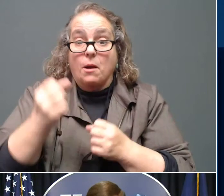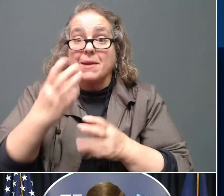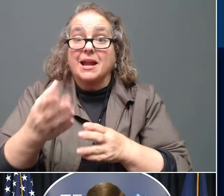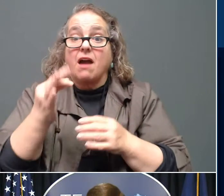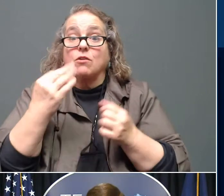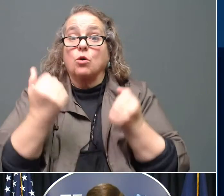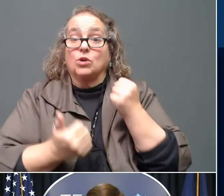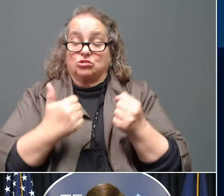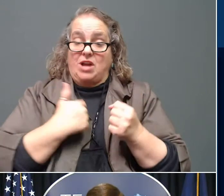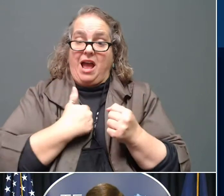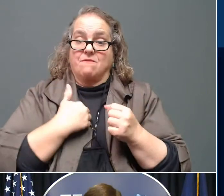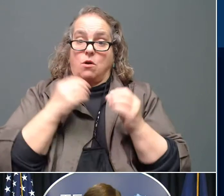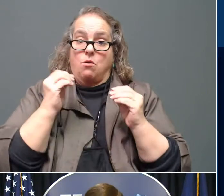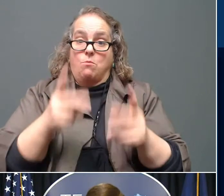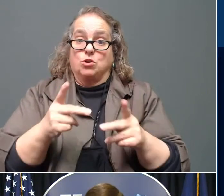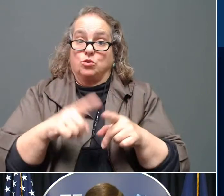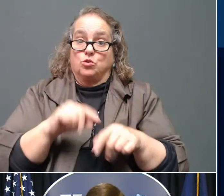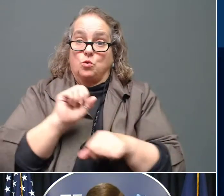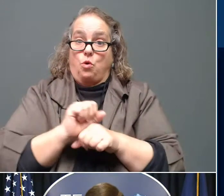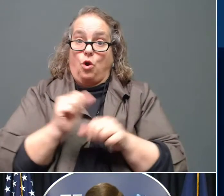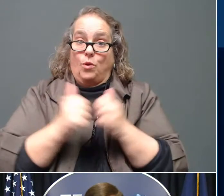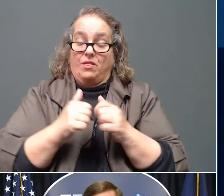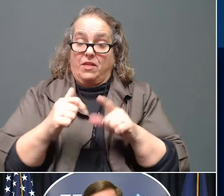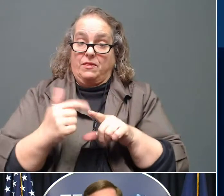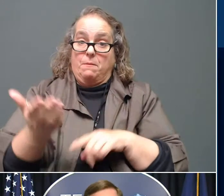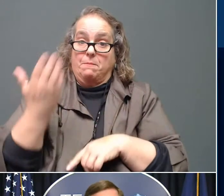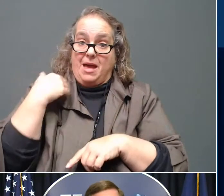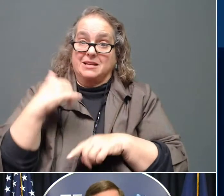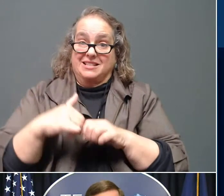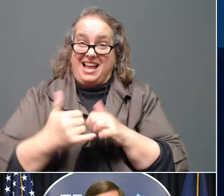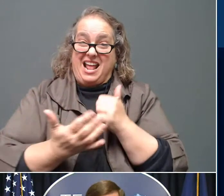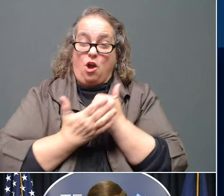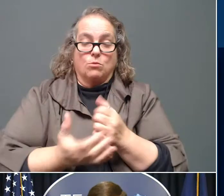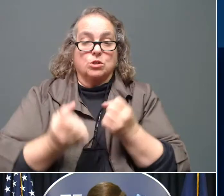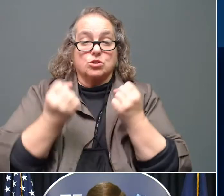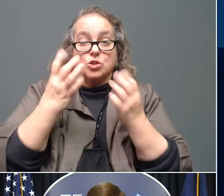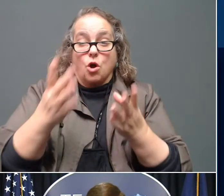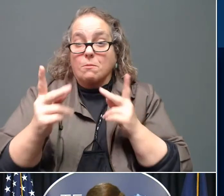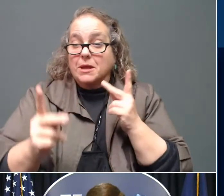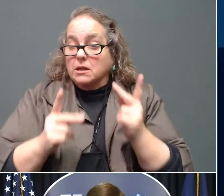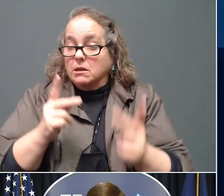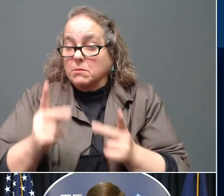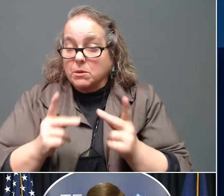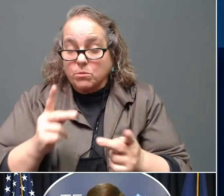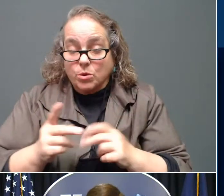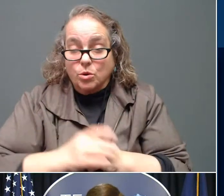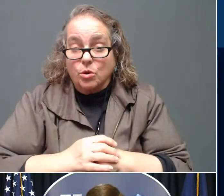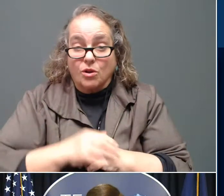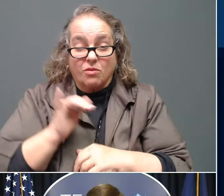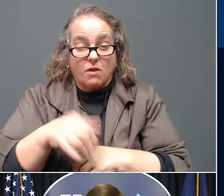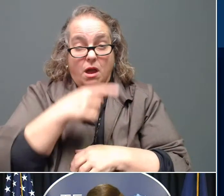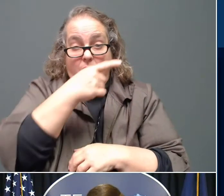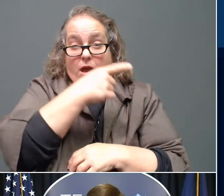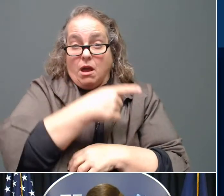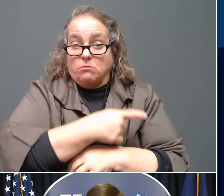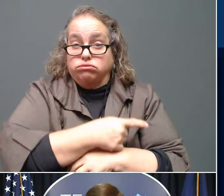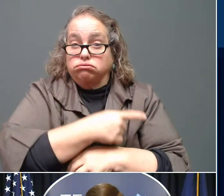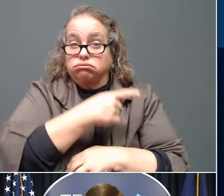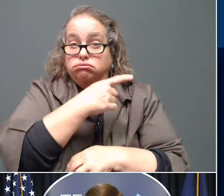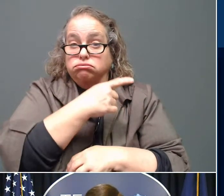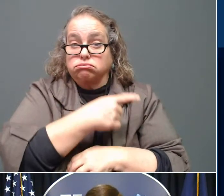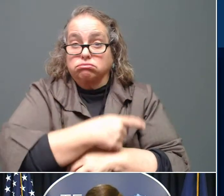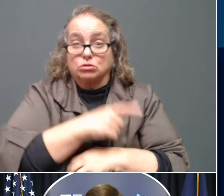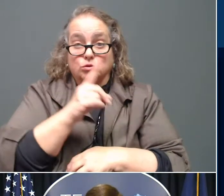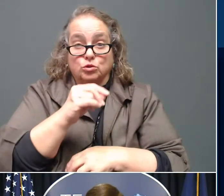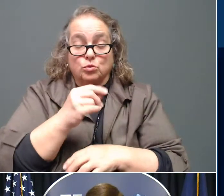with in the past, that help so many people, I think, do God's work, are Children's Home of